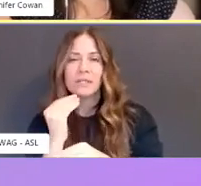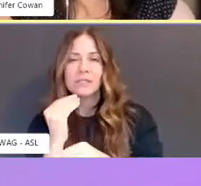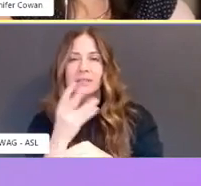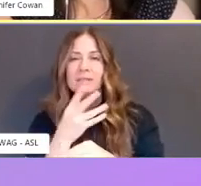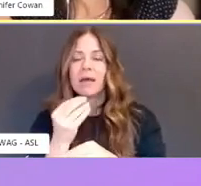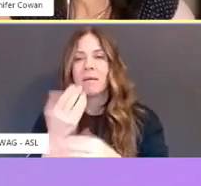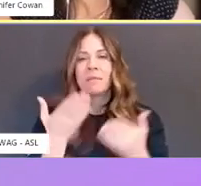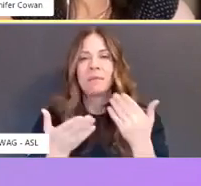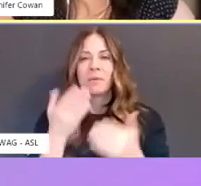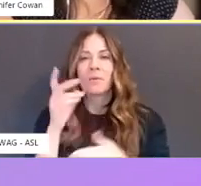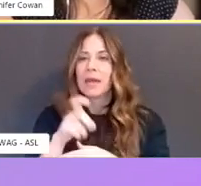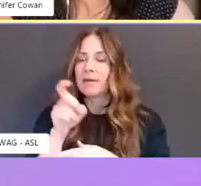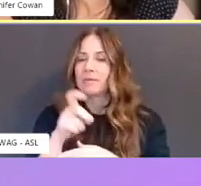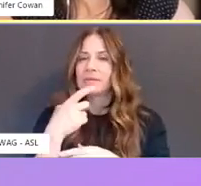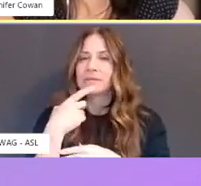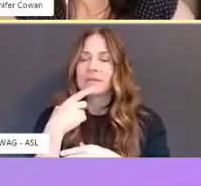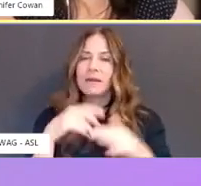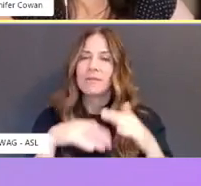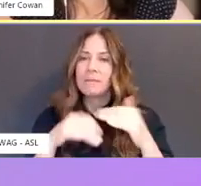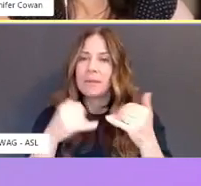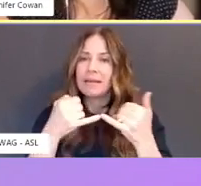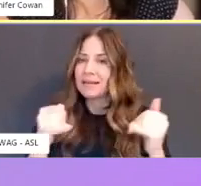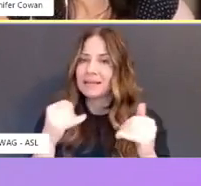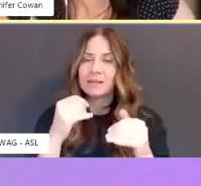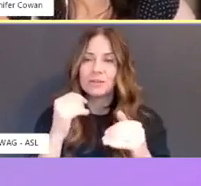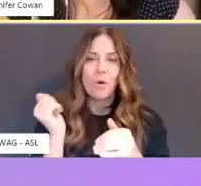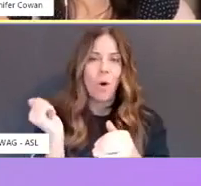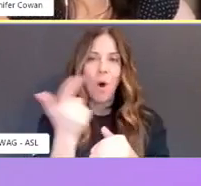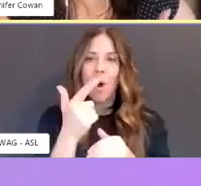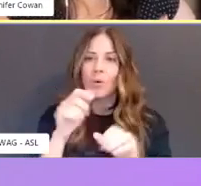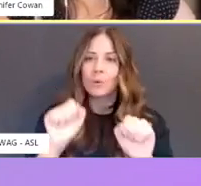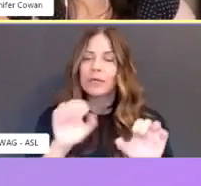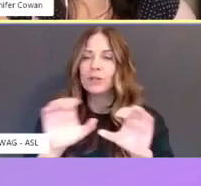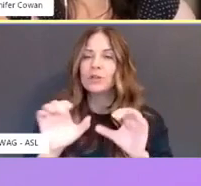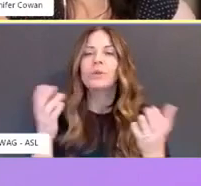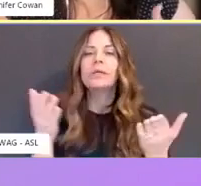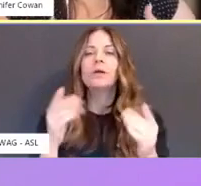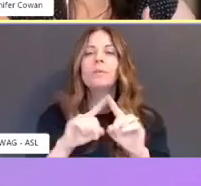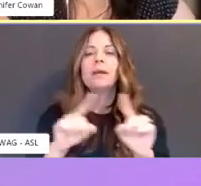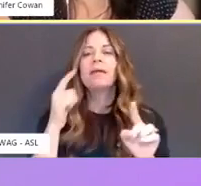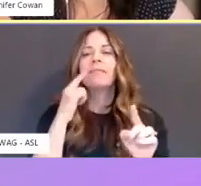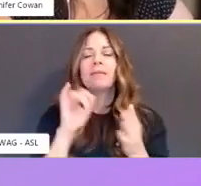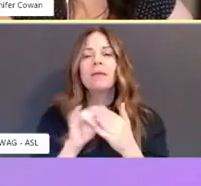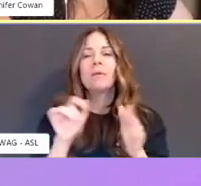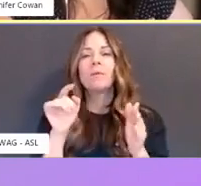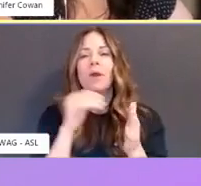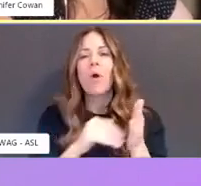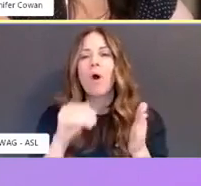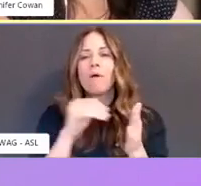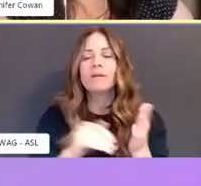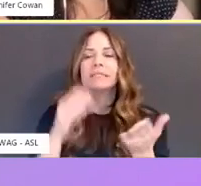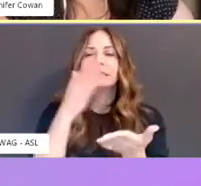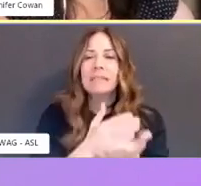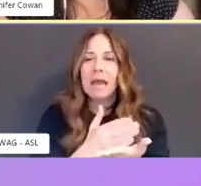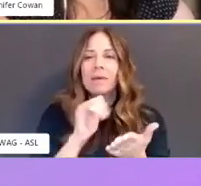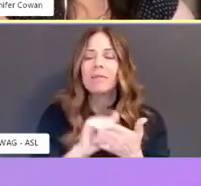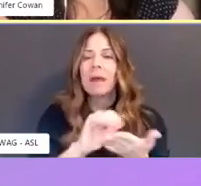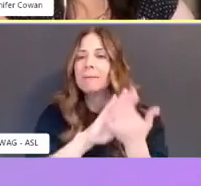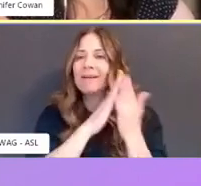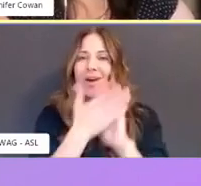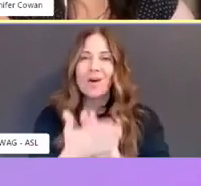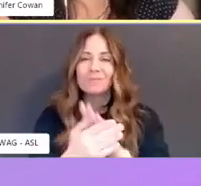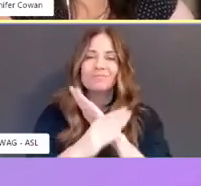may have to say that baseline standards is all we can do here, but I think that we often stop and that becomes a bit of a